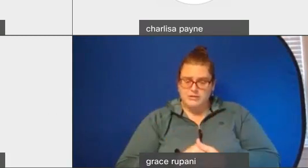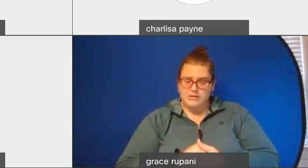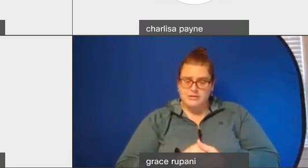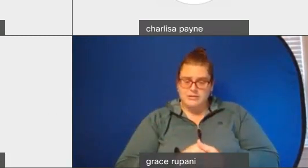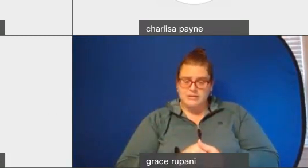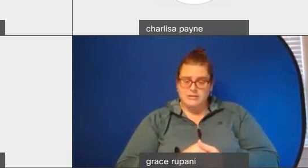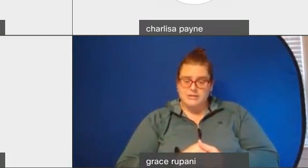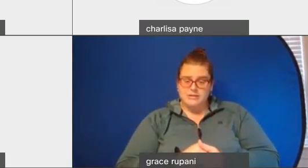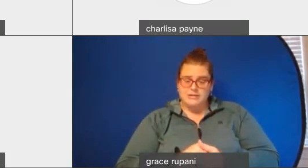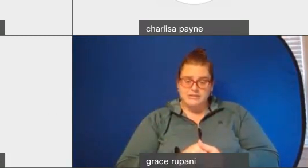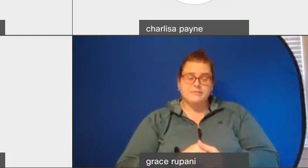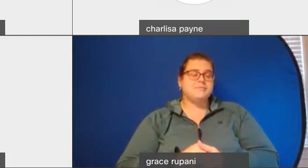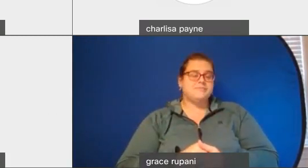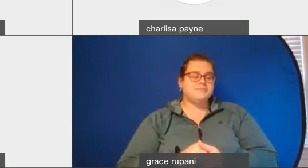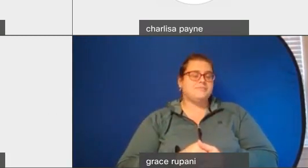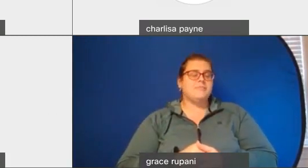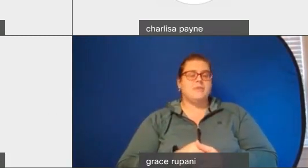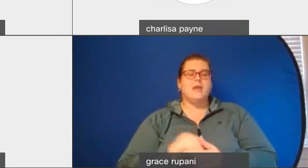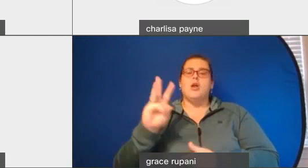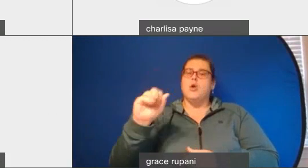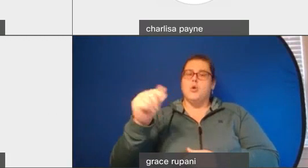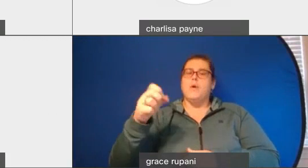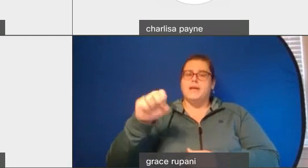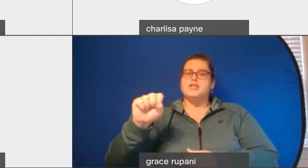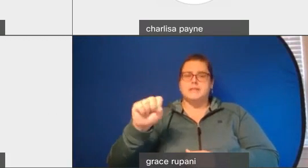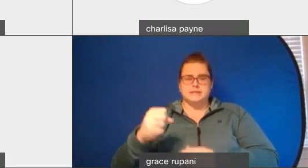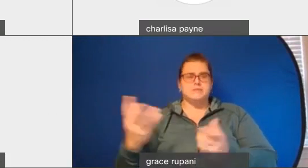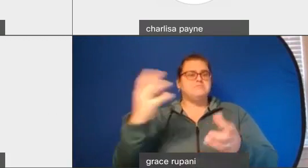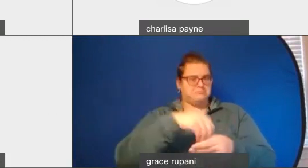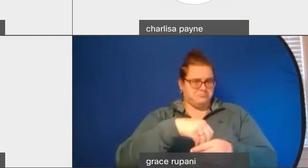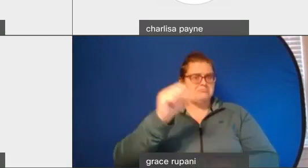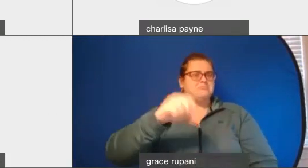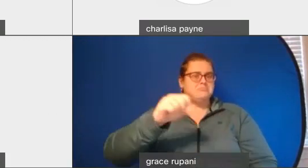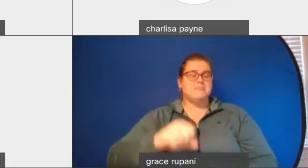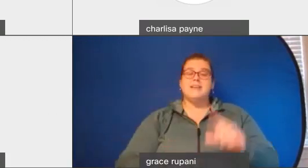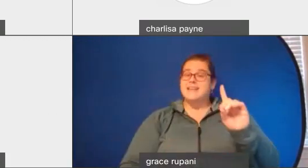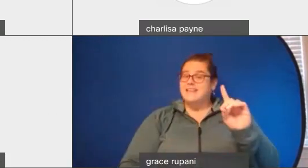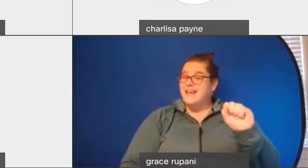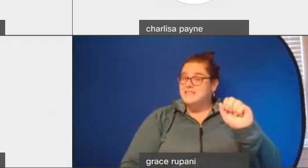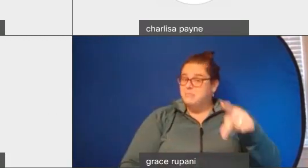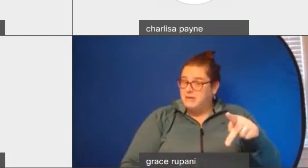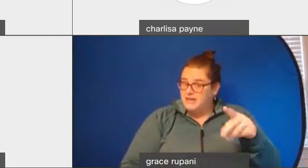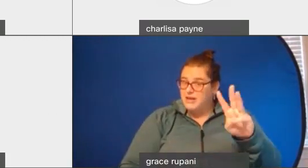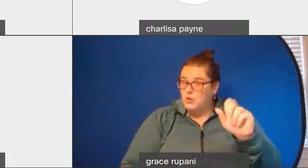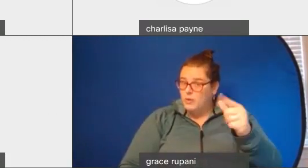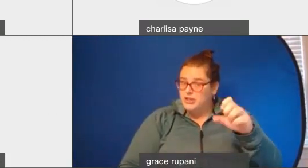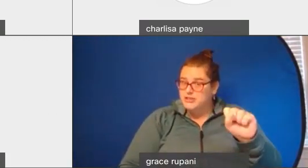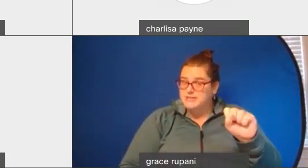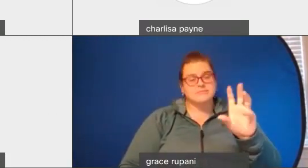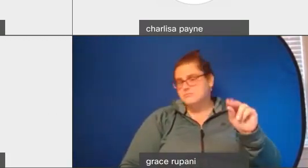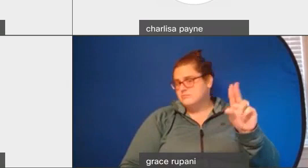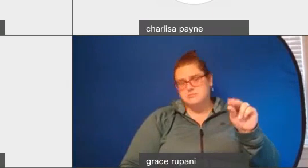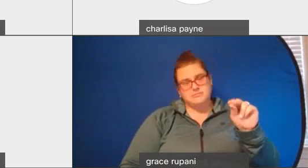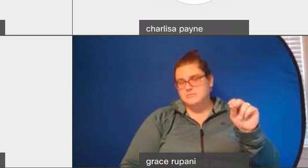wages. It does not cover DSP wages, but there are other wages that are still included in the